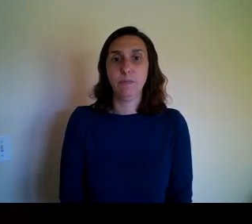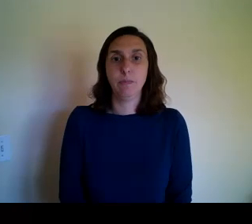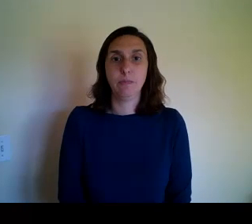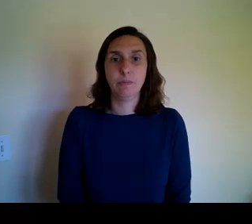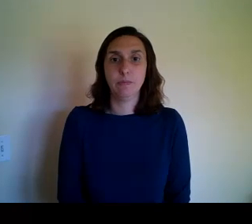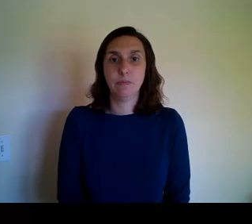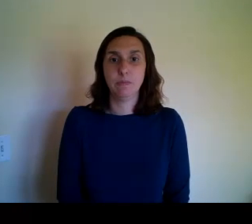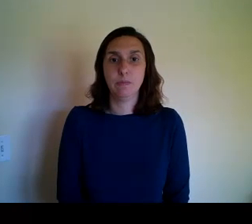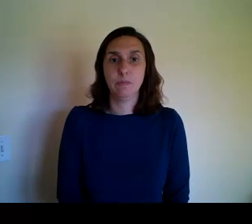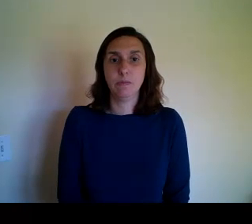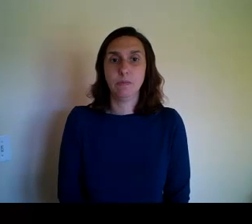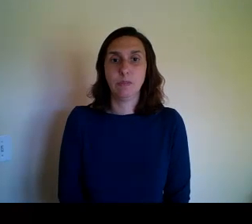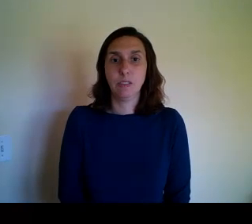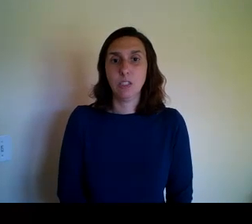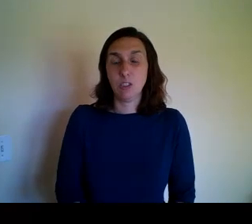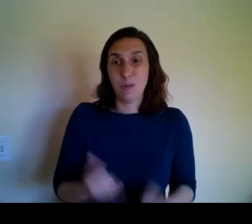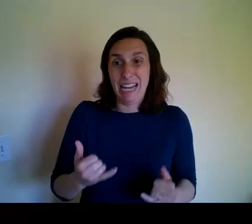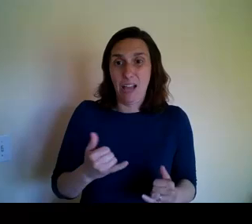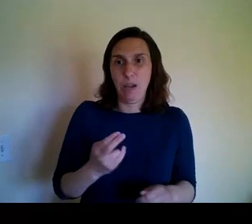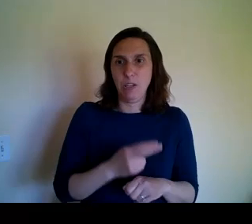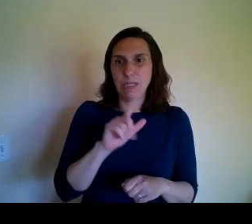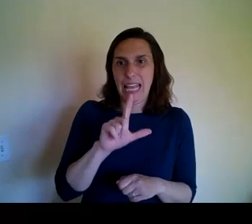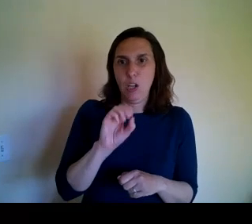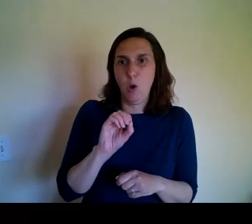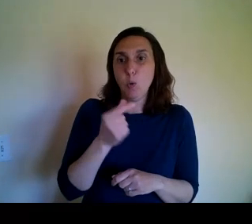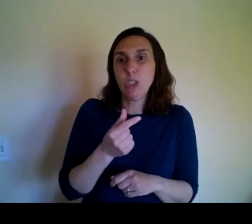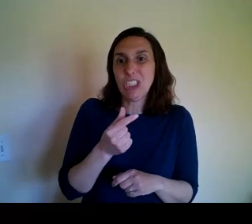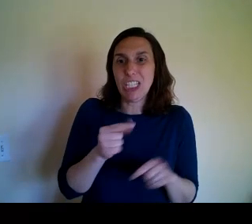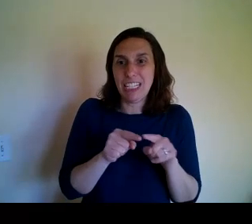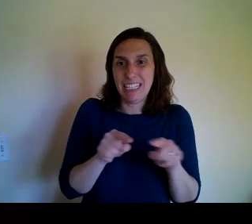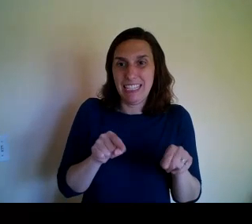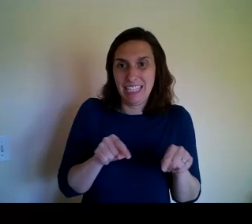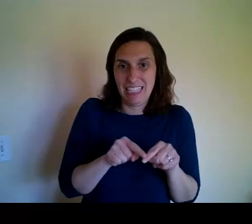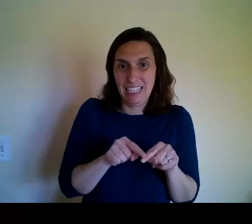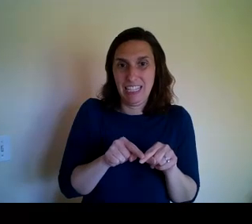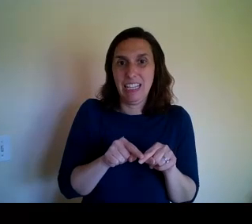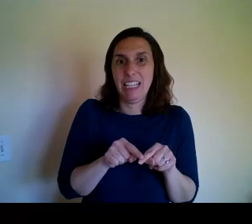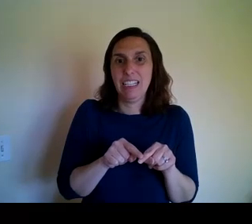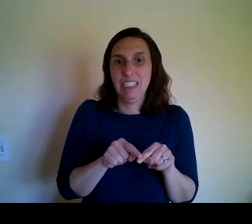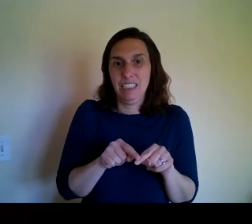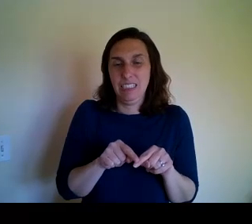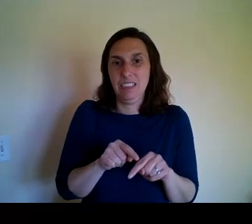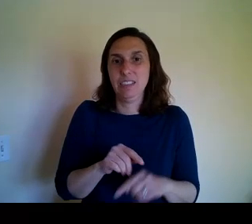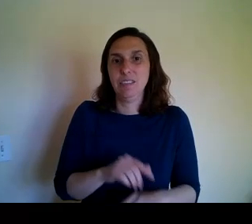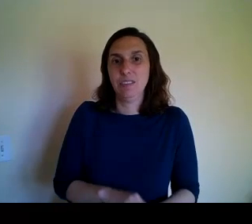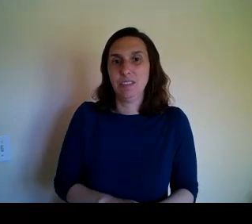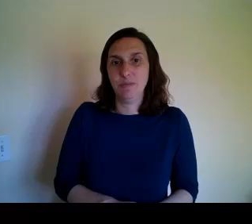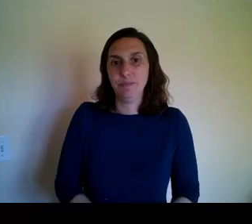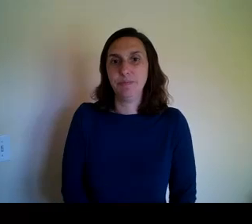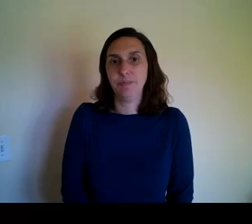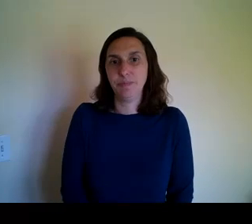So I hit the log key instead of the ln key of 15, and I divide it by the log of